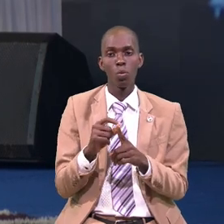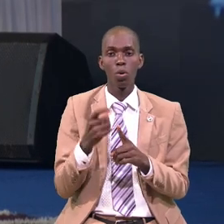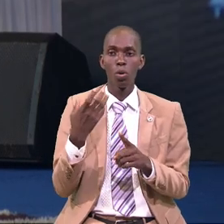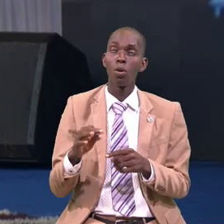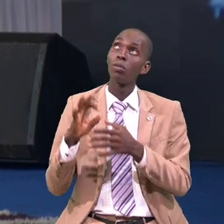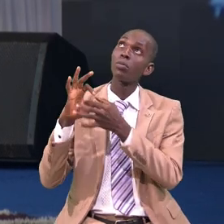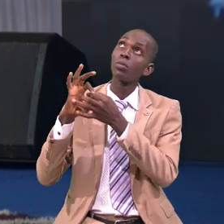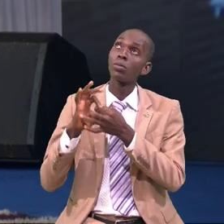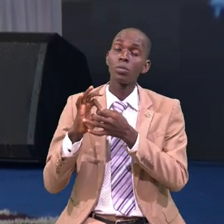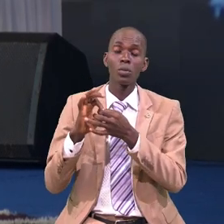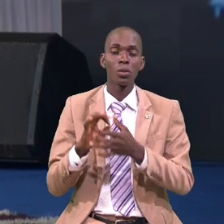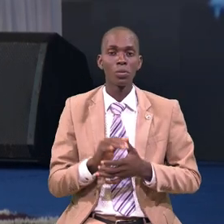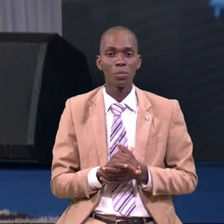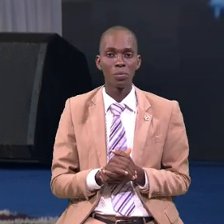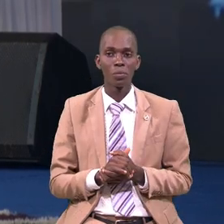reconciliation.